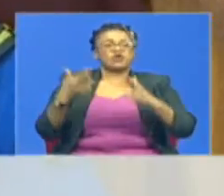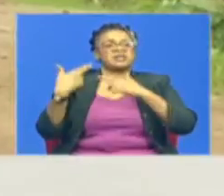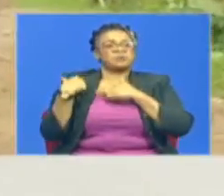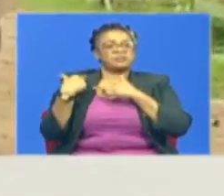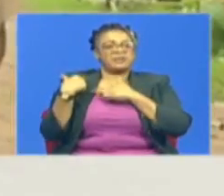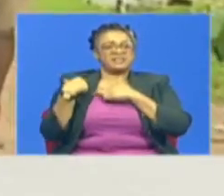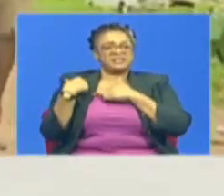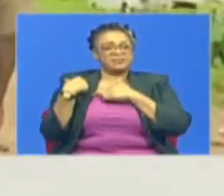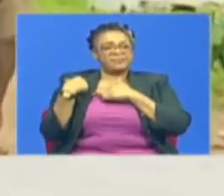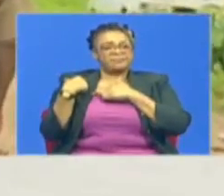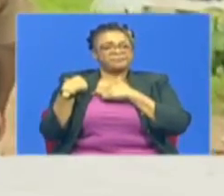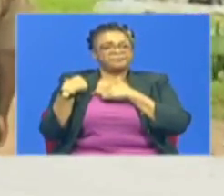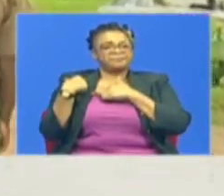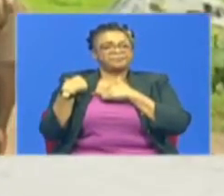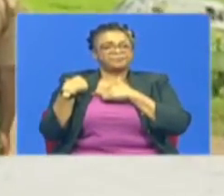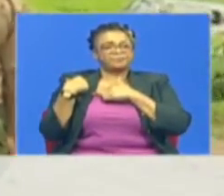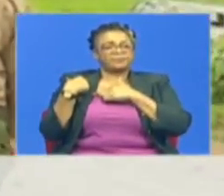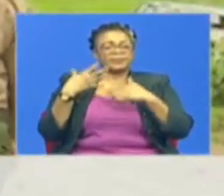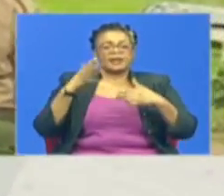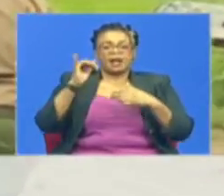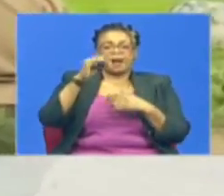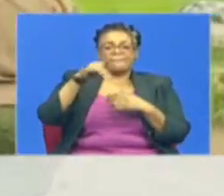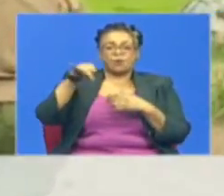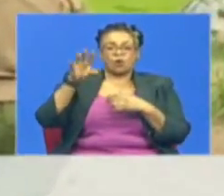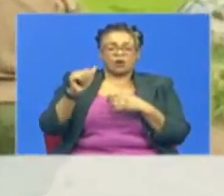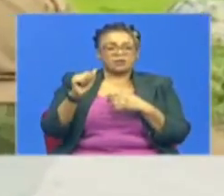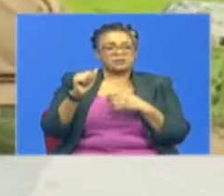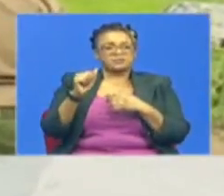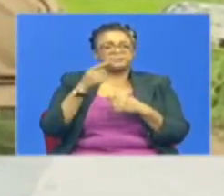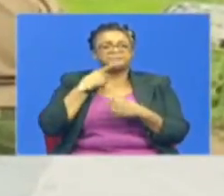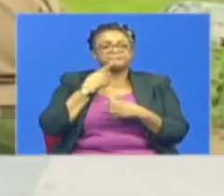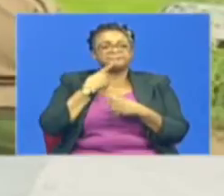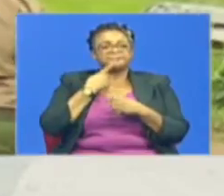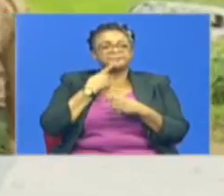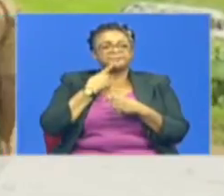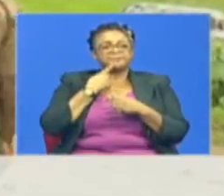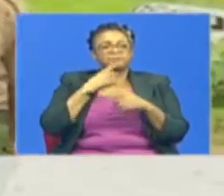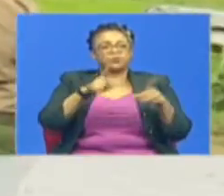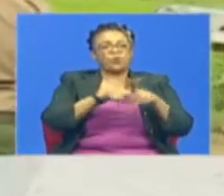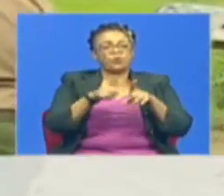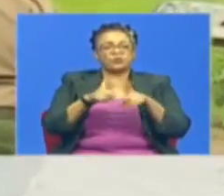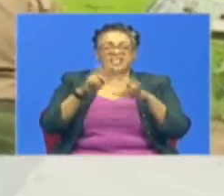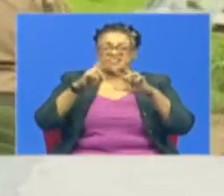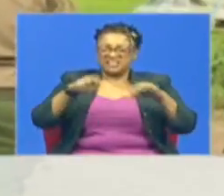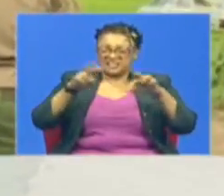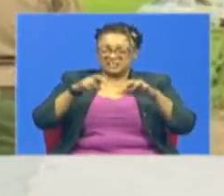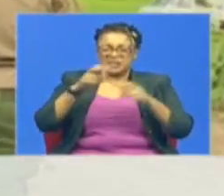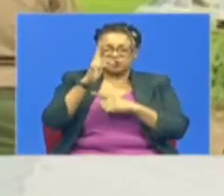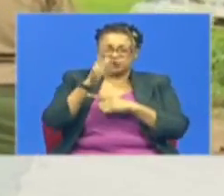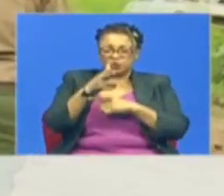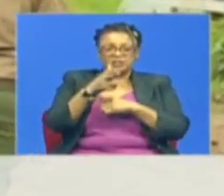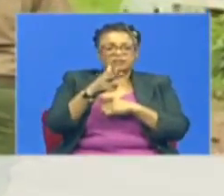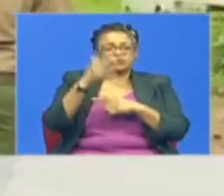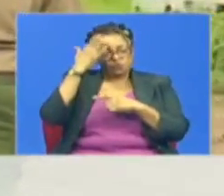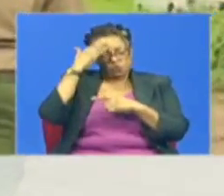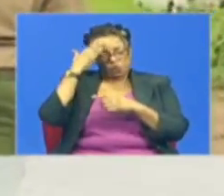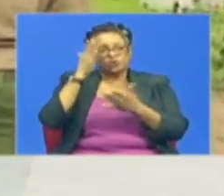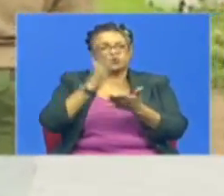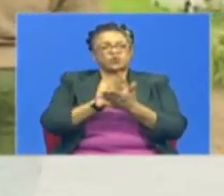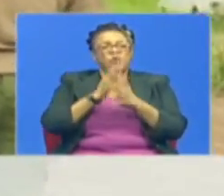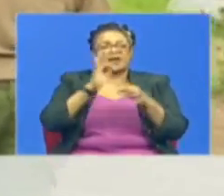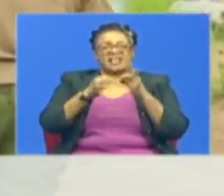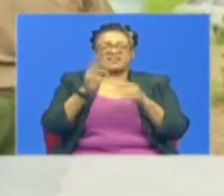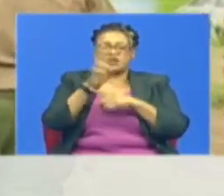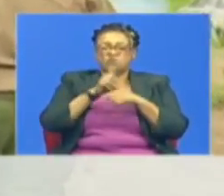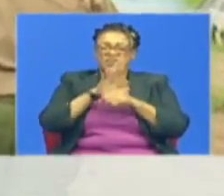responsibility. The Independent Policing Oversight Authority says it will also investigate the shooting to ascertain if the use of force